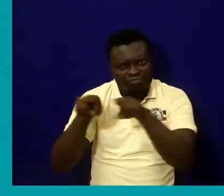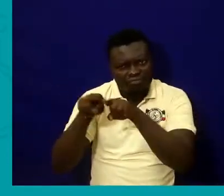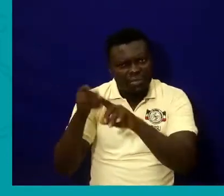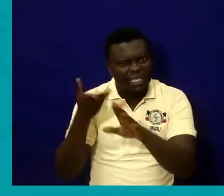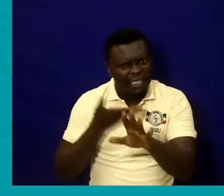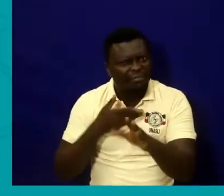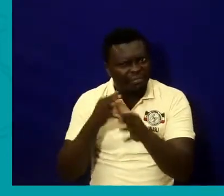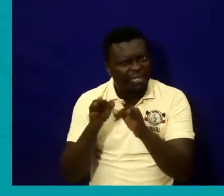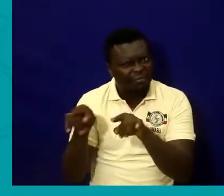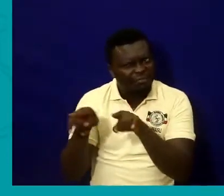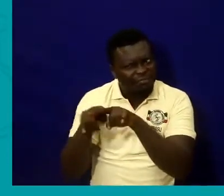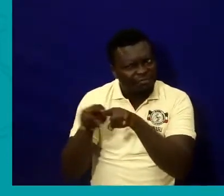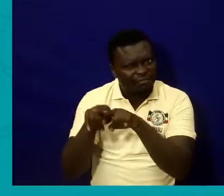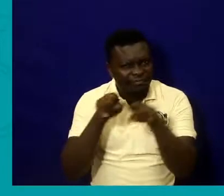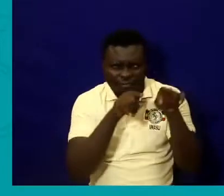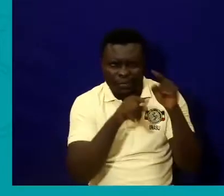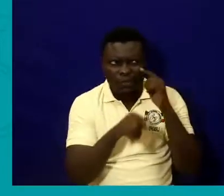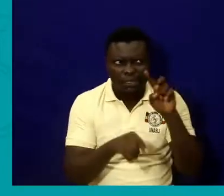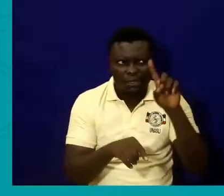have something common.